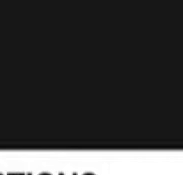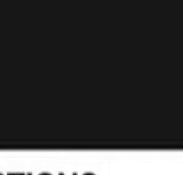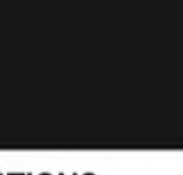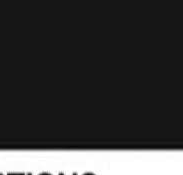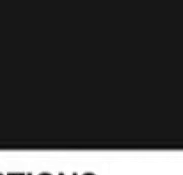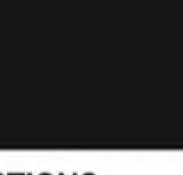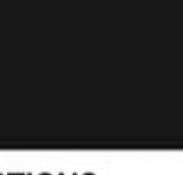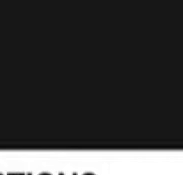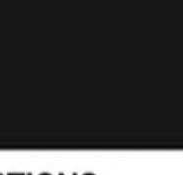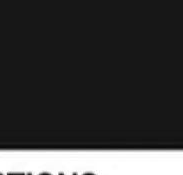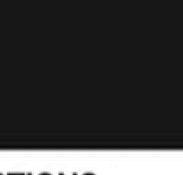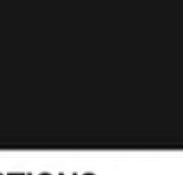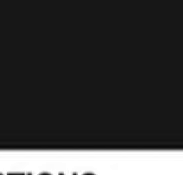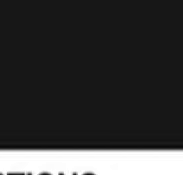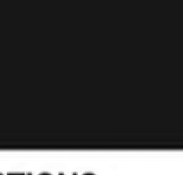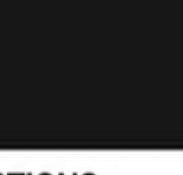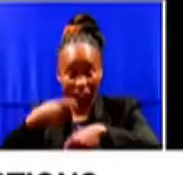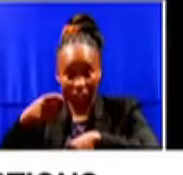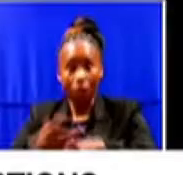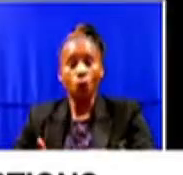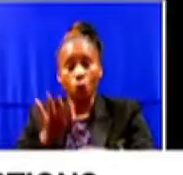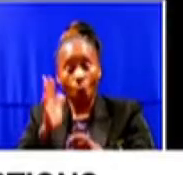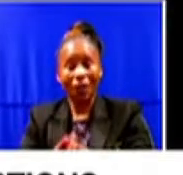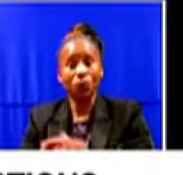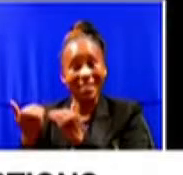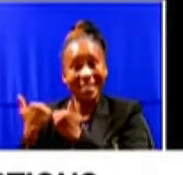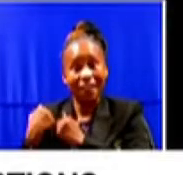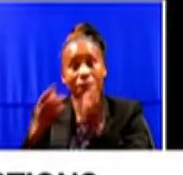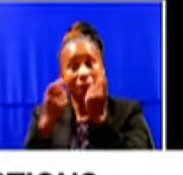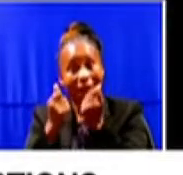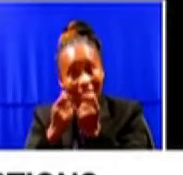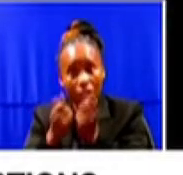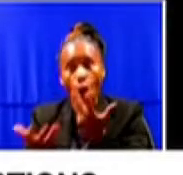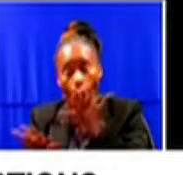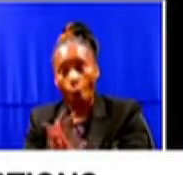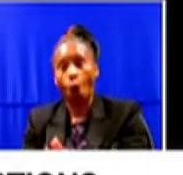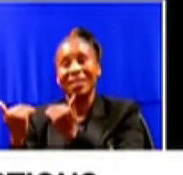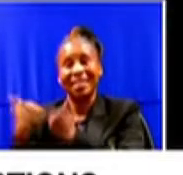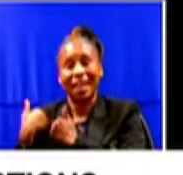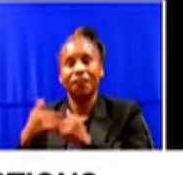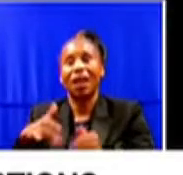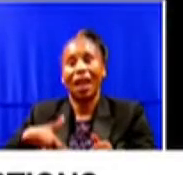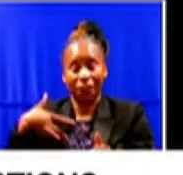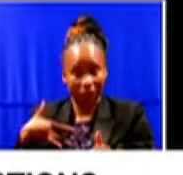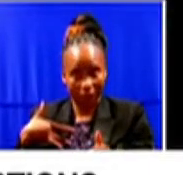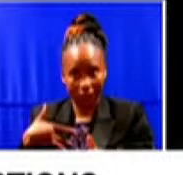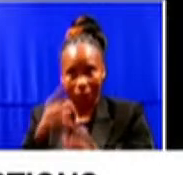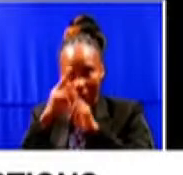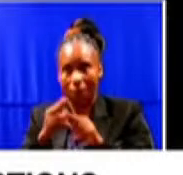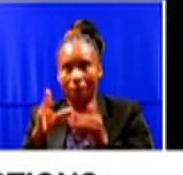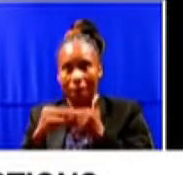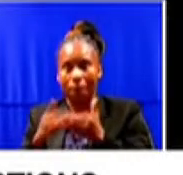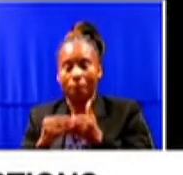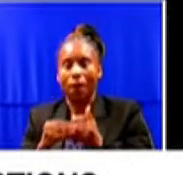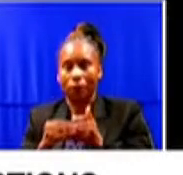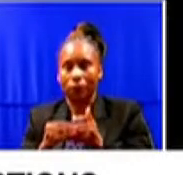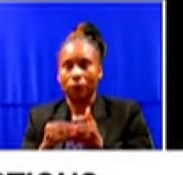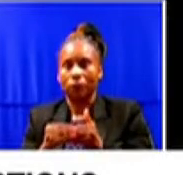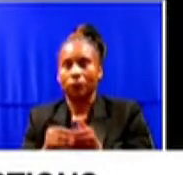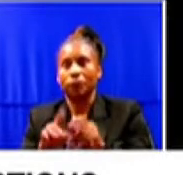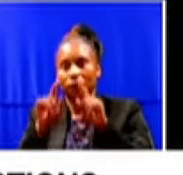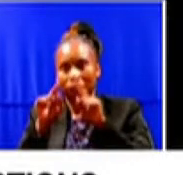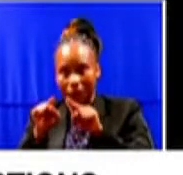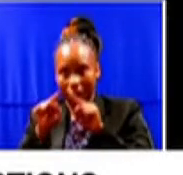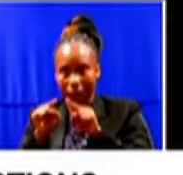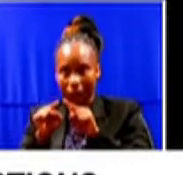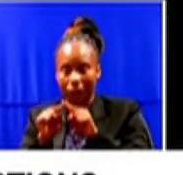money or do they want to save lives? Honorable member, can you be in order? And we'll follow up these things you are saying